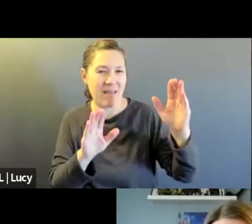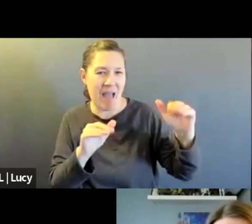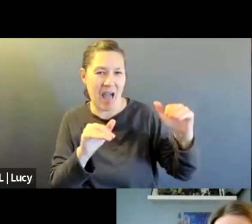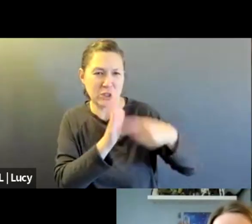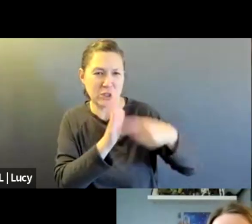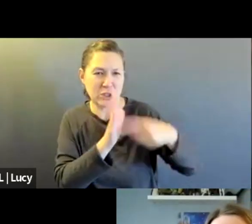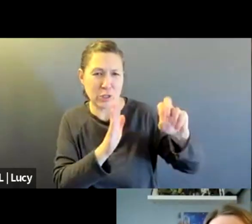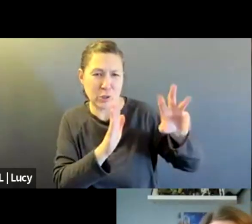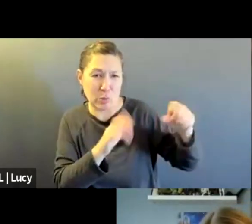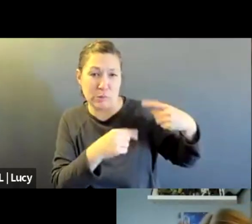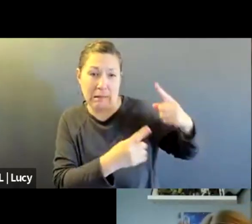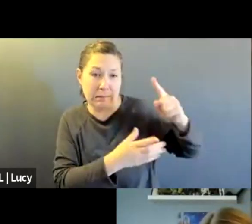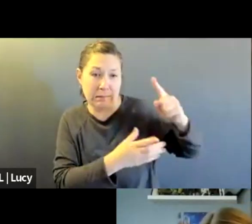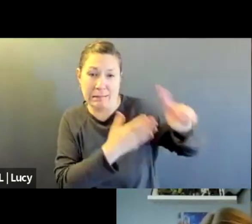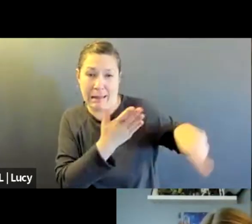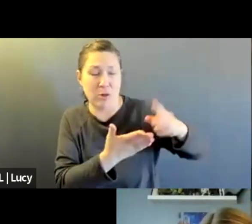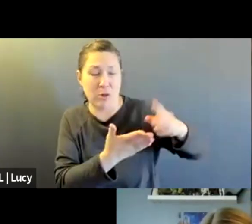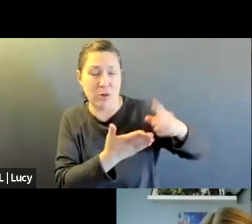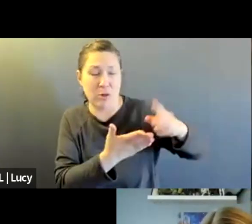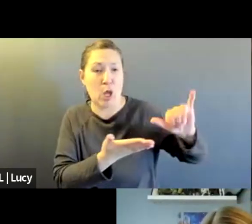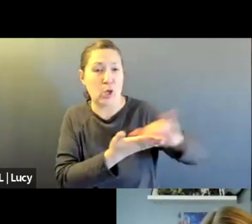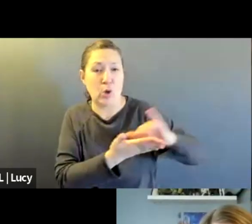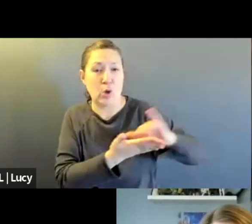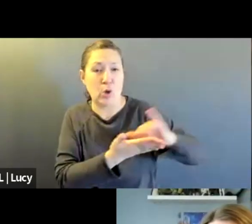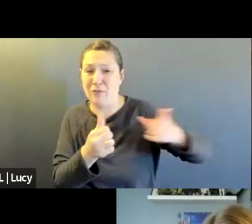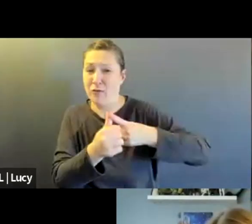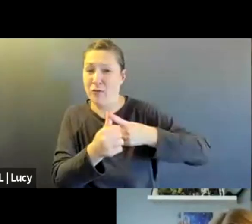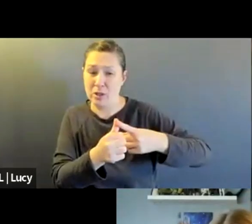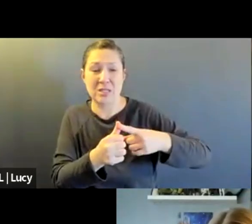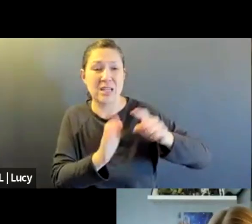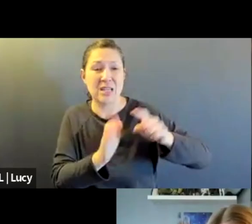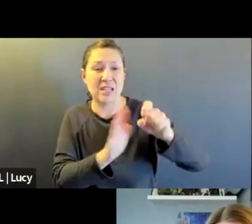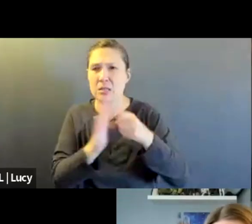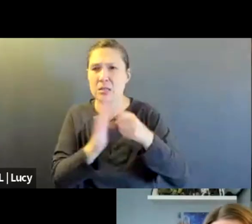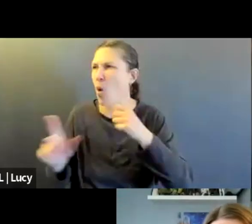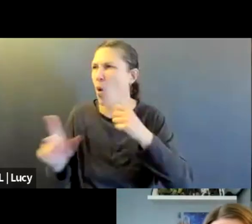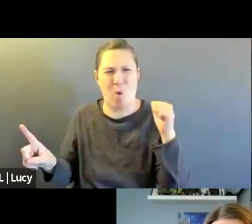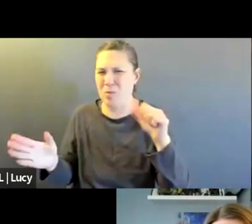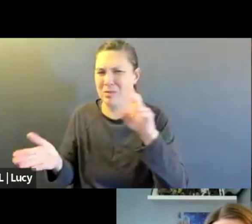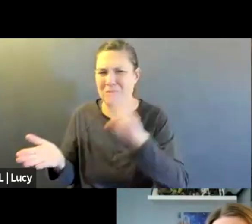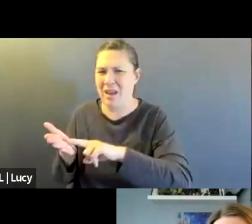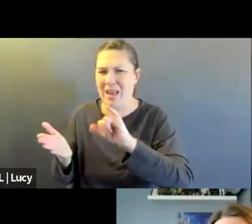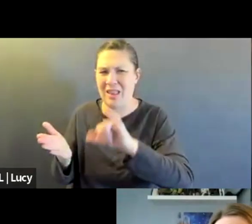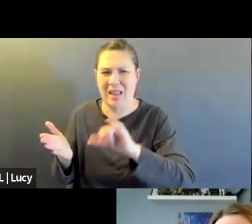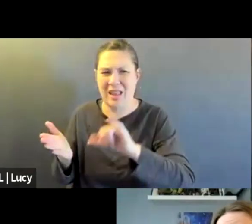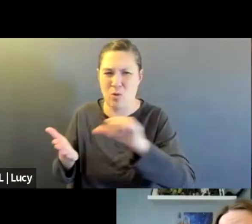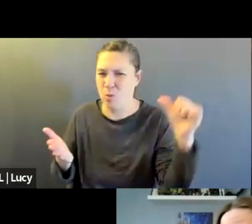in about an hour now, but is the first state to say that they are not going to sign that certification